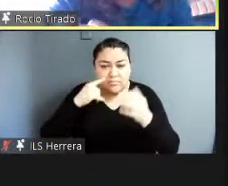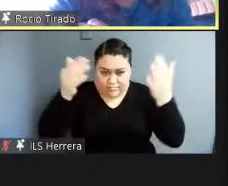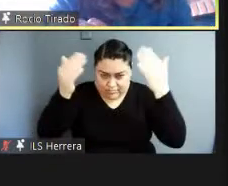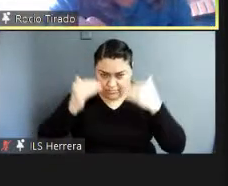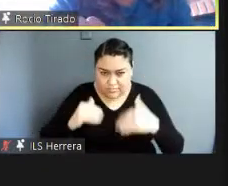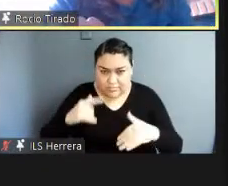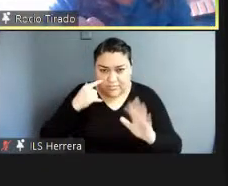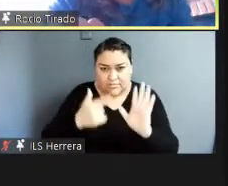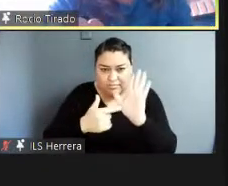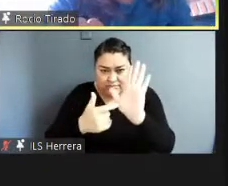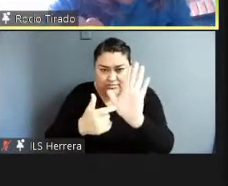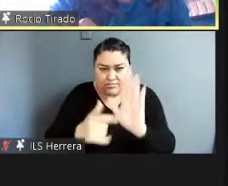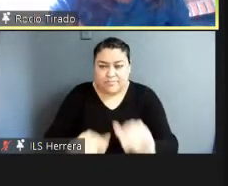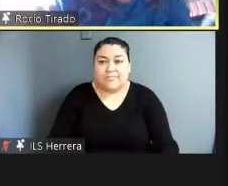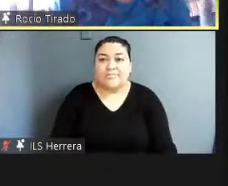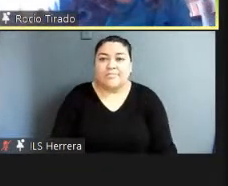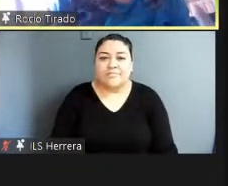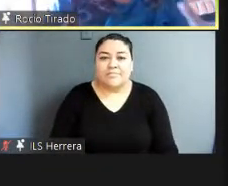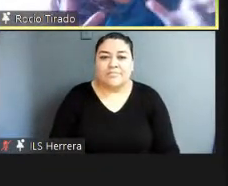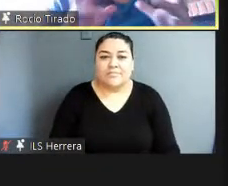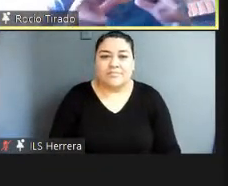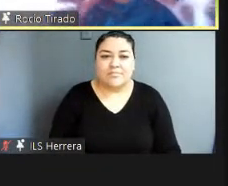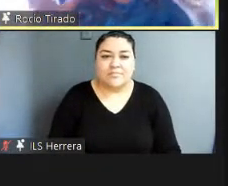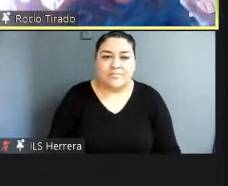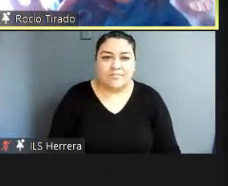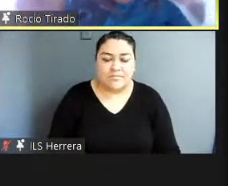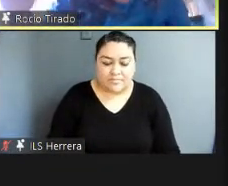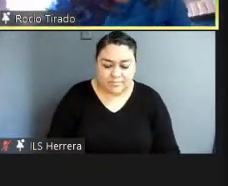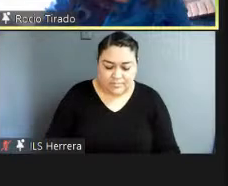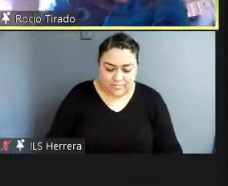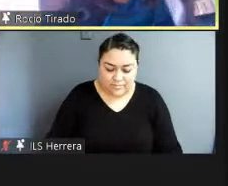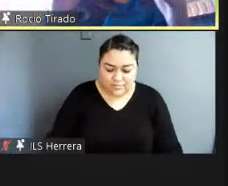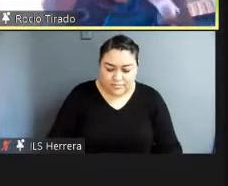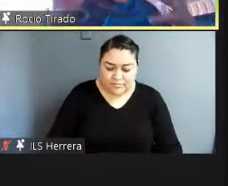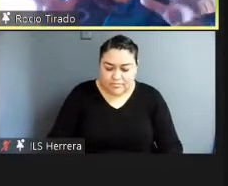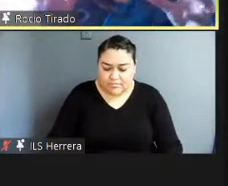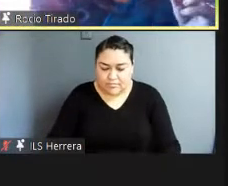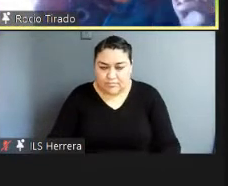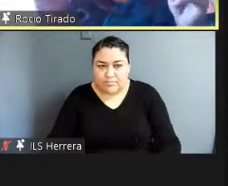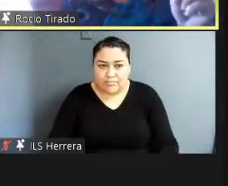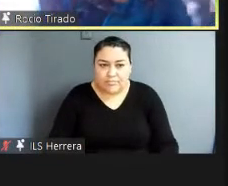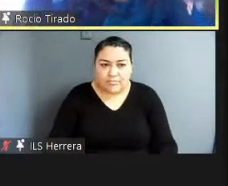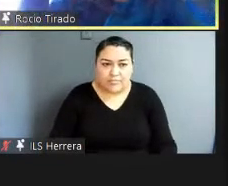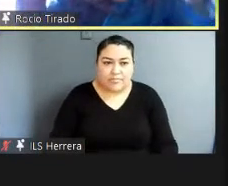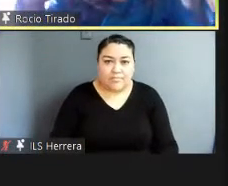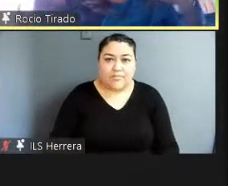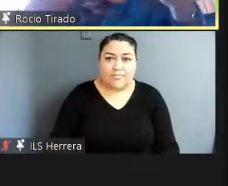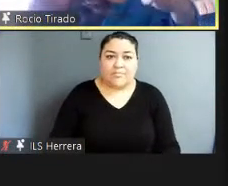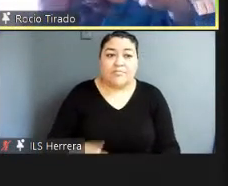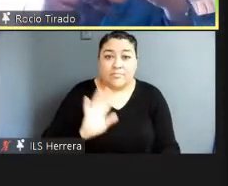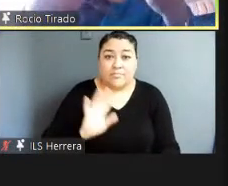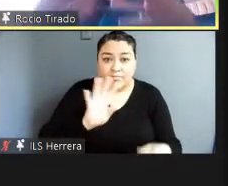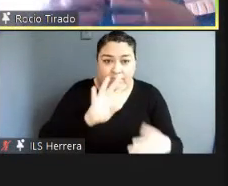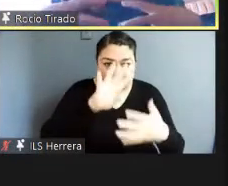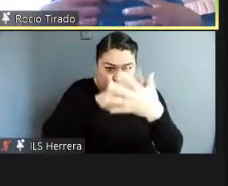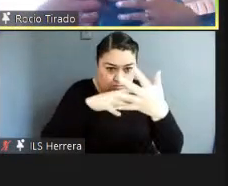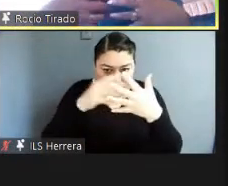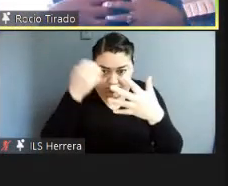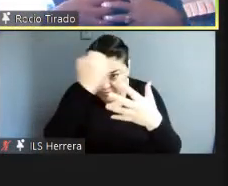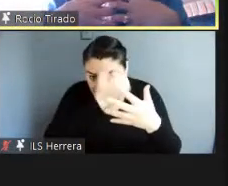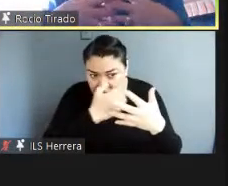clinical teaching. And this led us to the second point that included a series of recommendations. Once